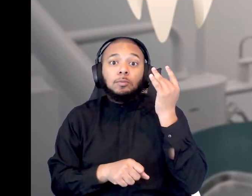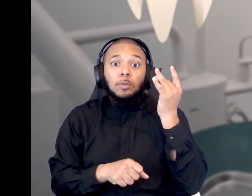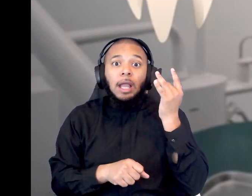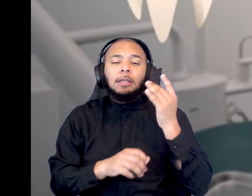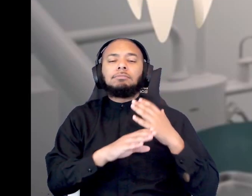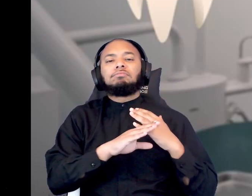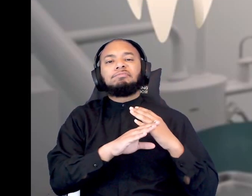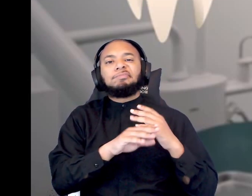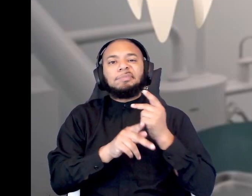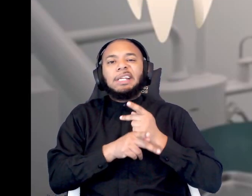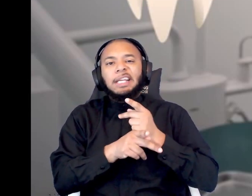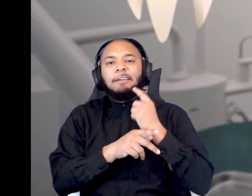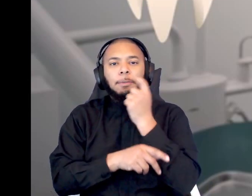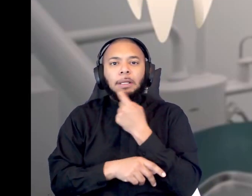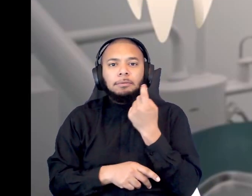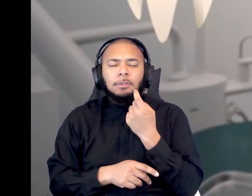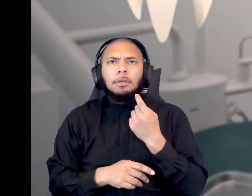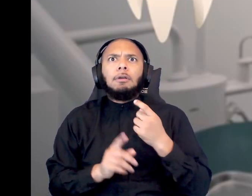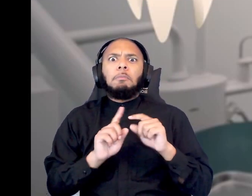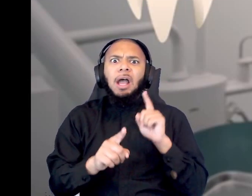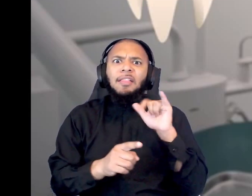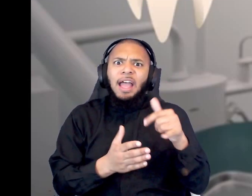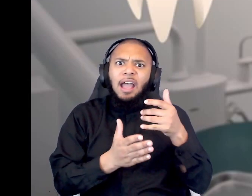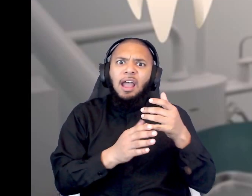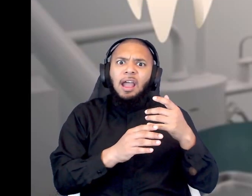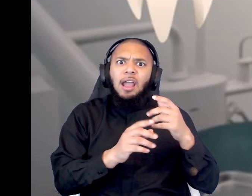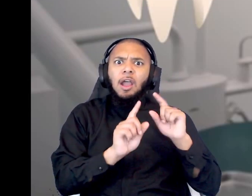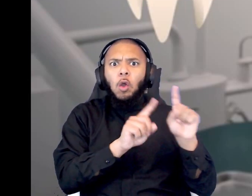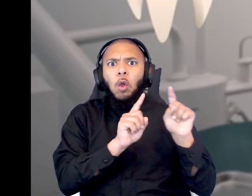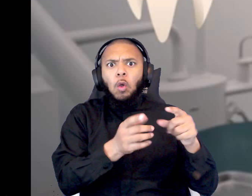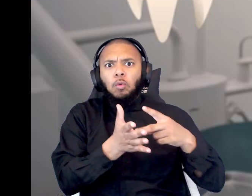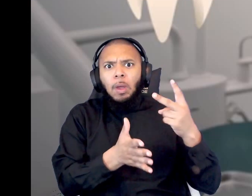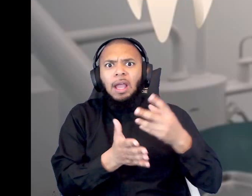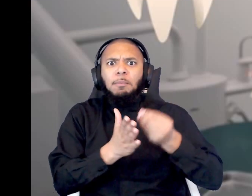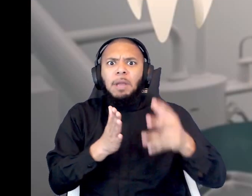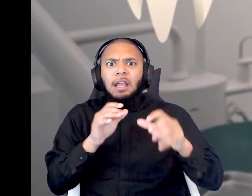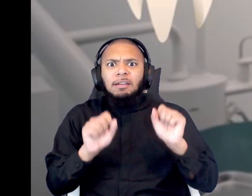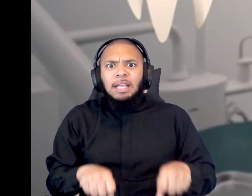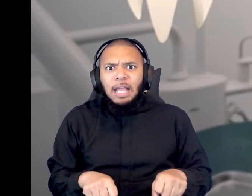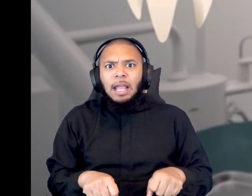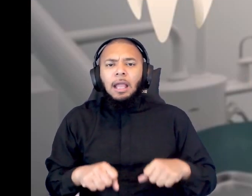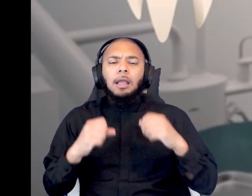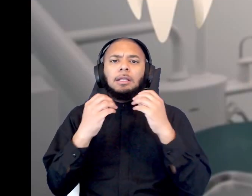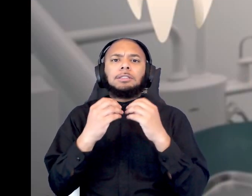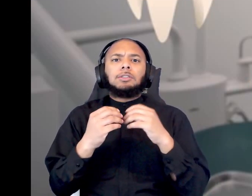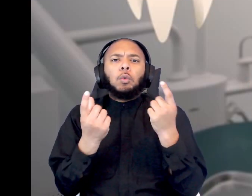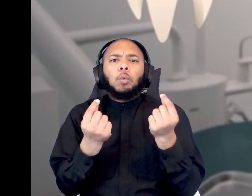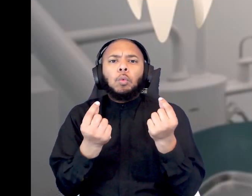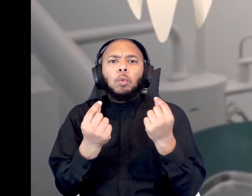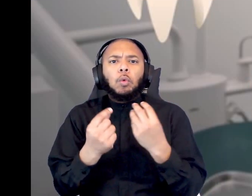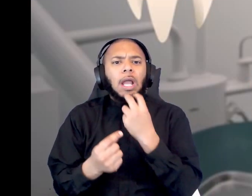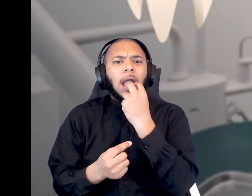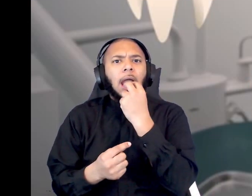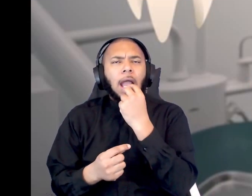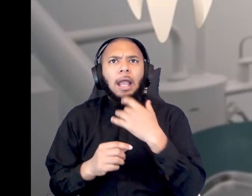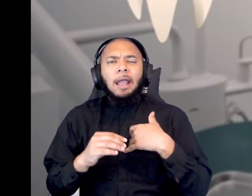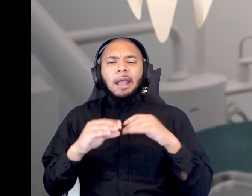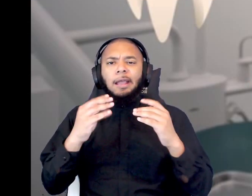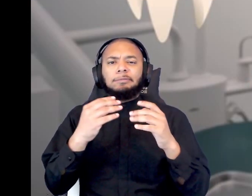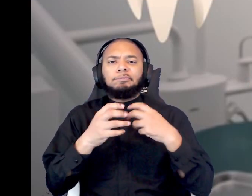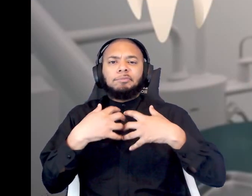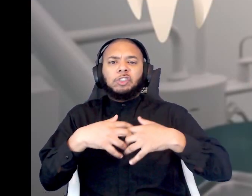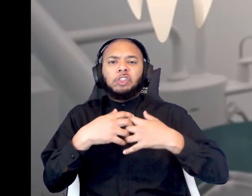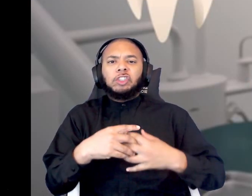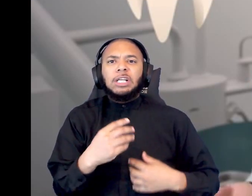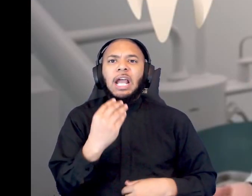take x-rays, and then the dentist, who's highly trained and highly educated, looks at those x-rays to try and help you. So all of that,